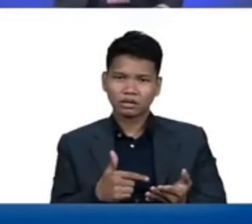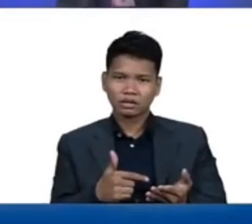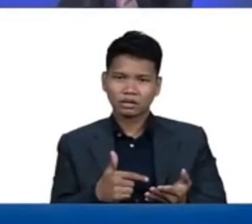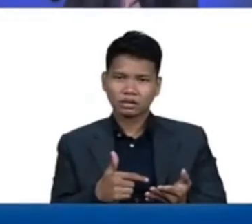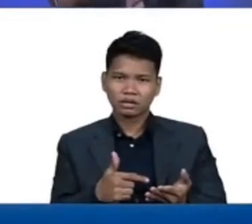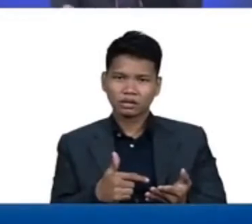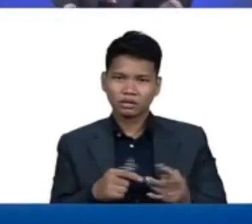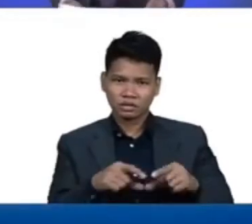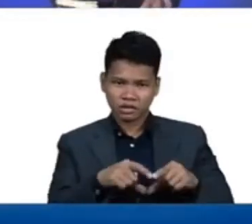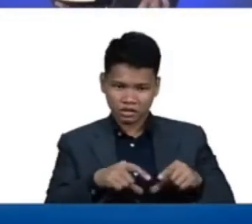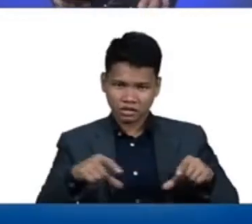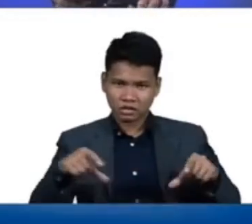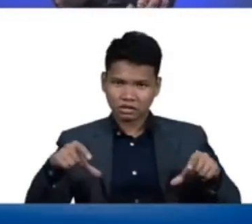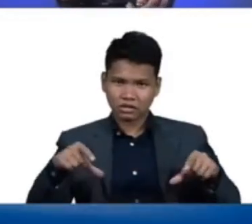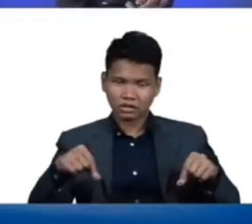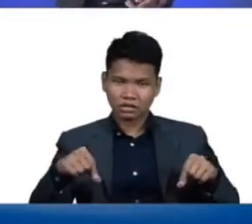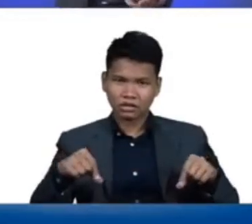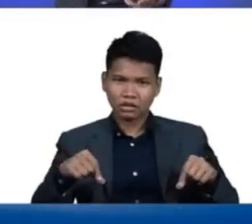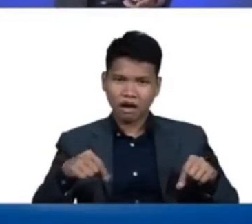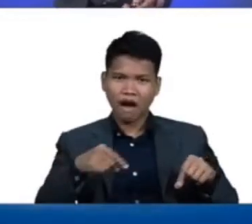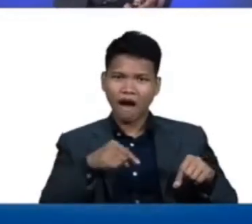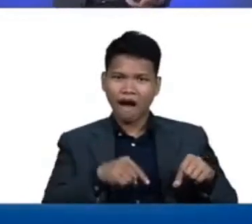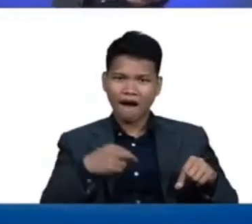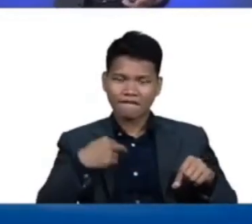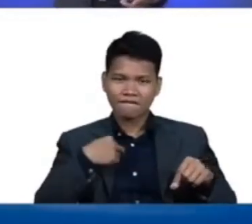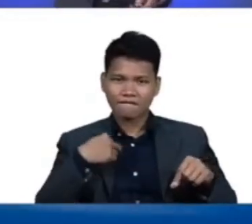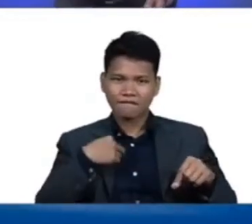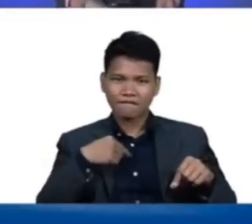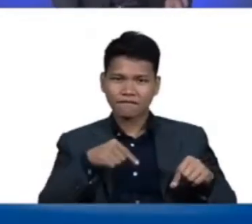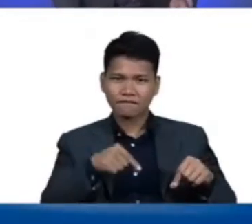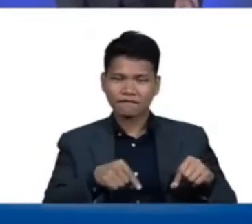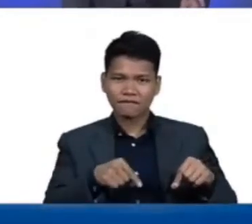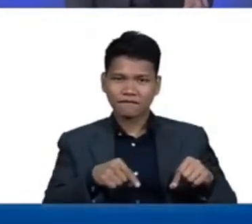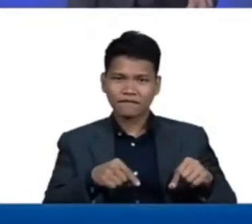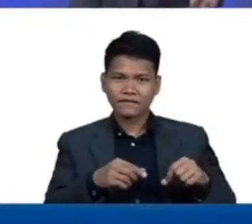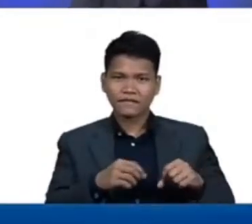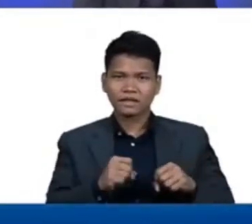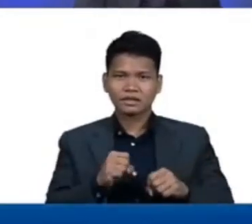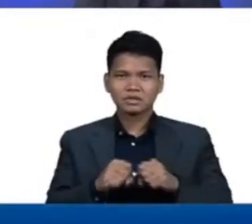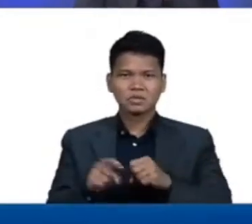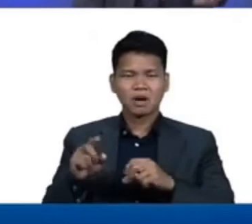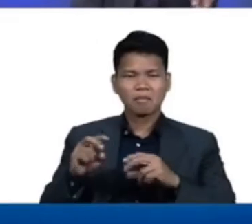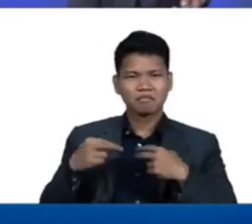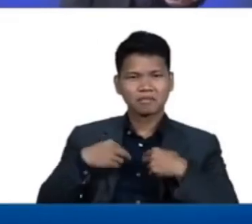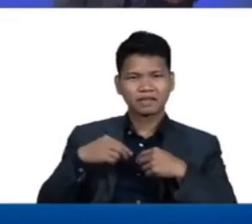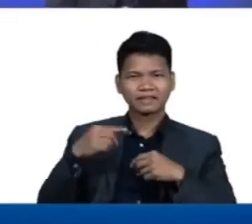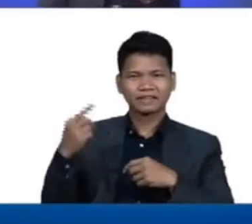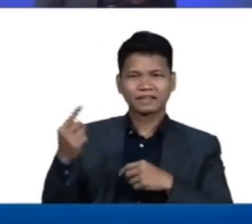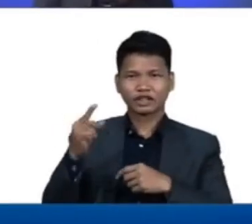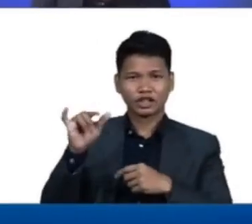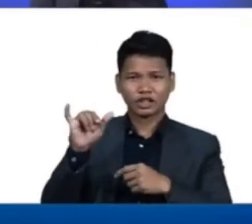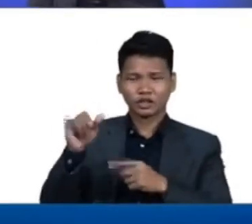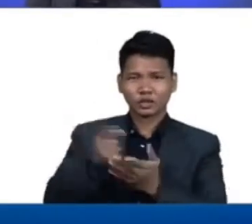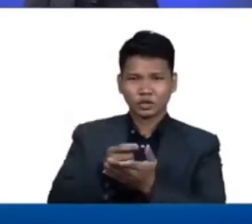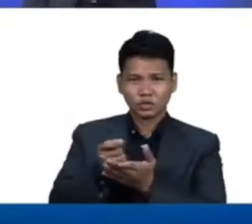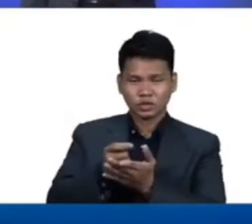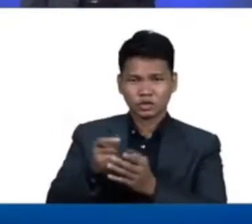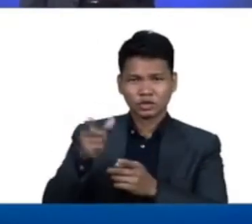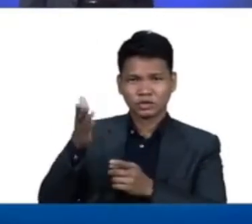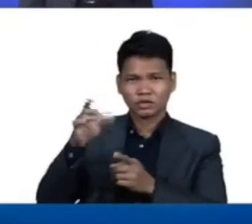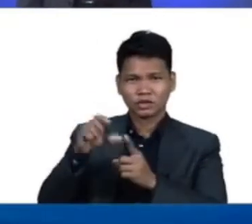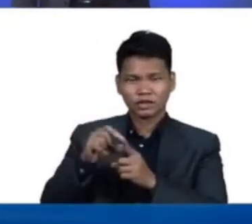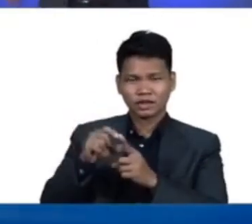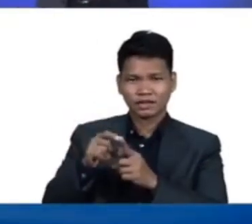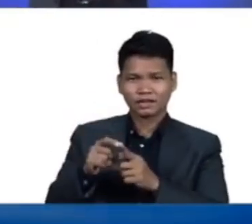is full of blessing there are three eternal truths of the word of God number one the word of God is eternal